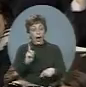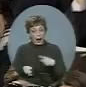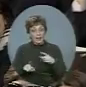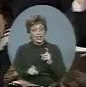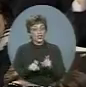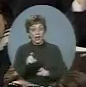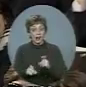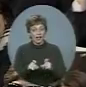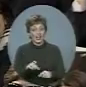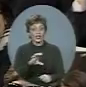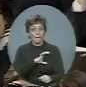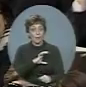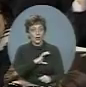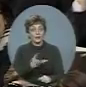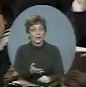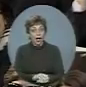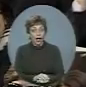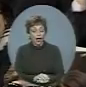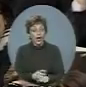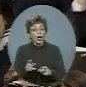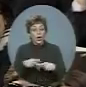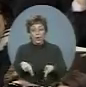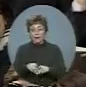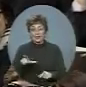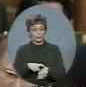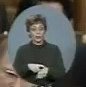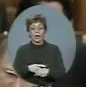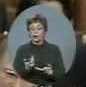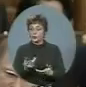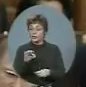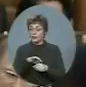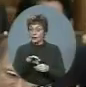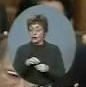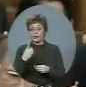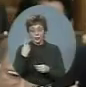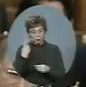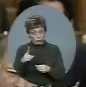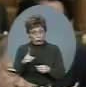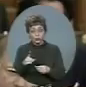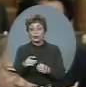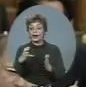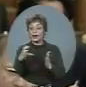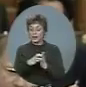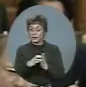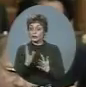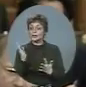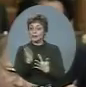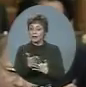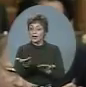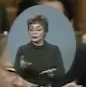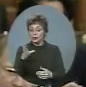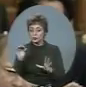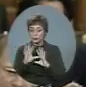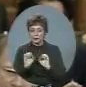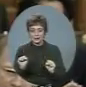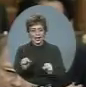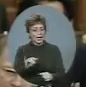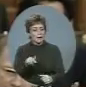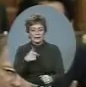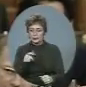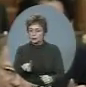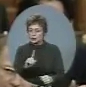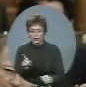position. It's an irresponsible position, and they should change that position. Mr. Speaker, this is not the point. The point is that the Prime